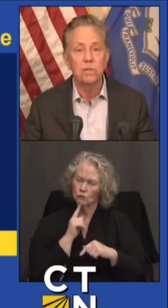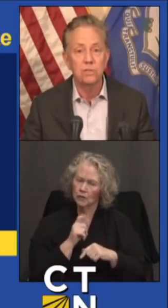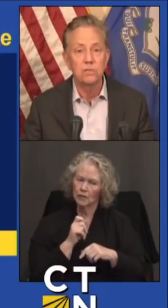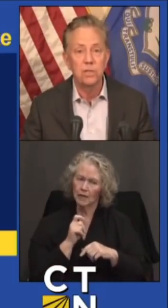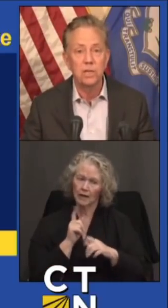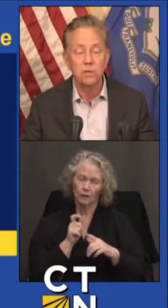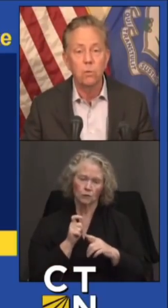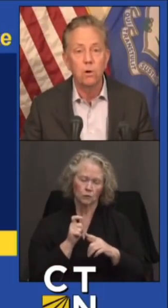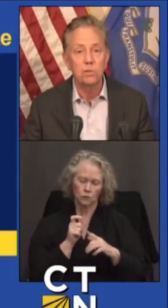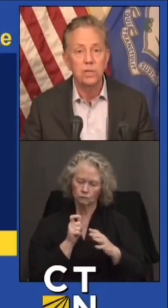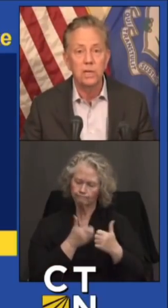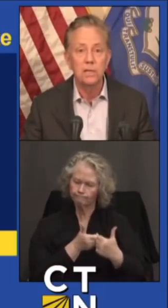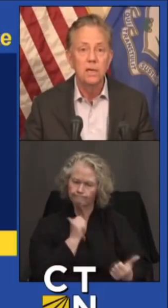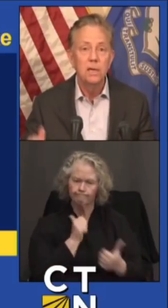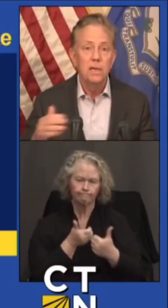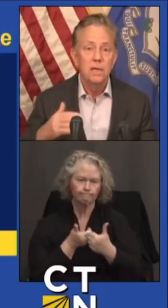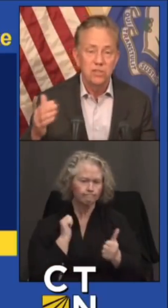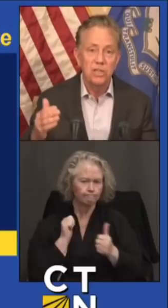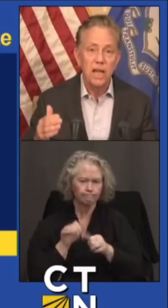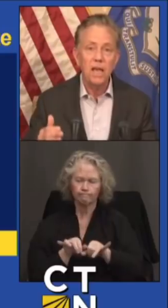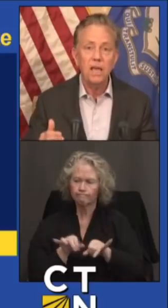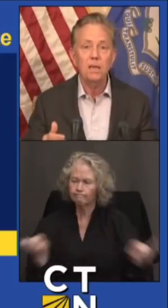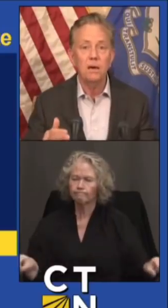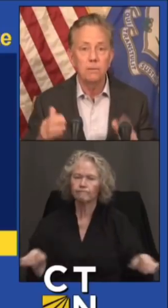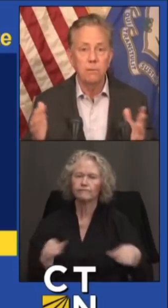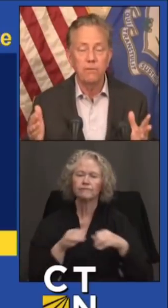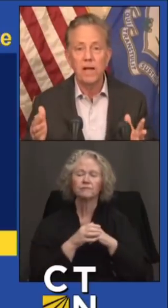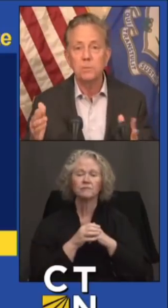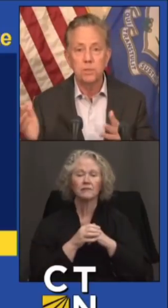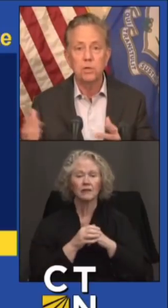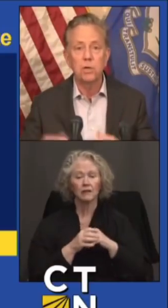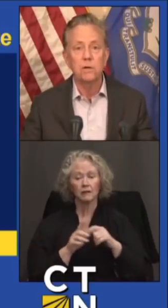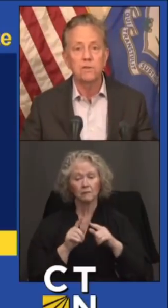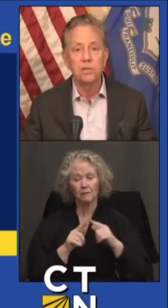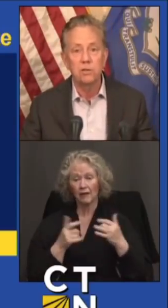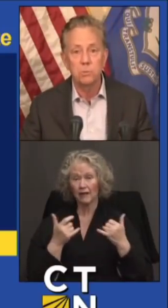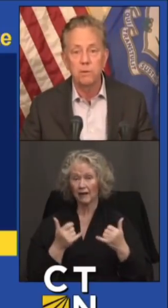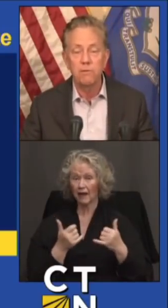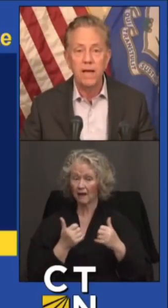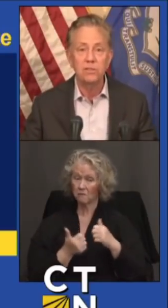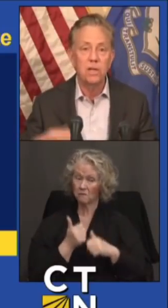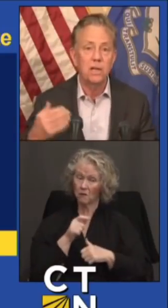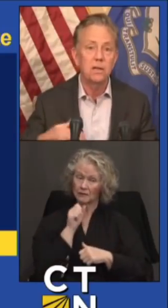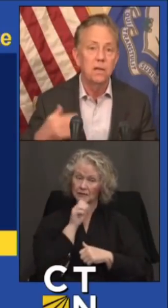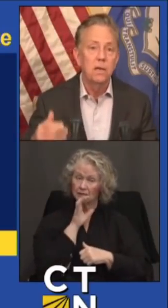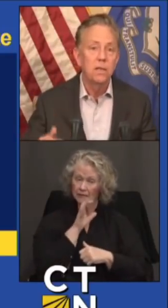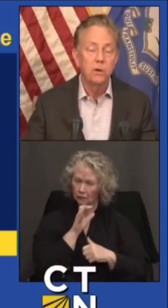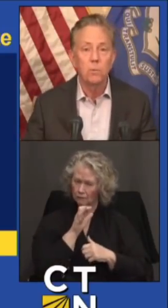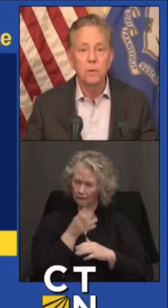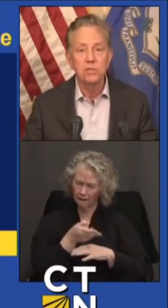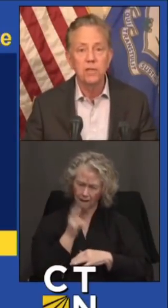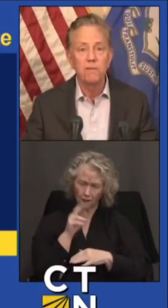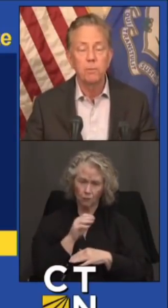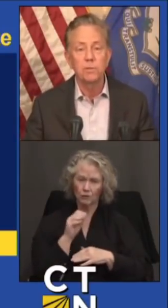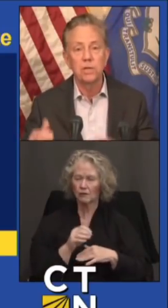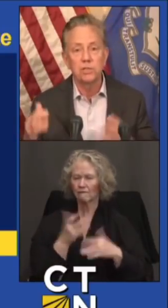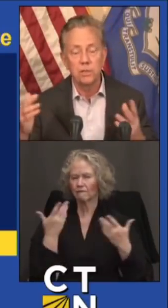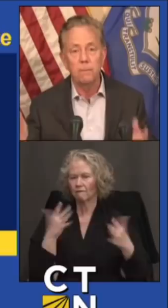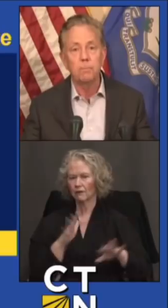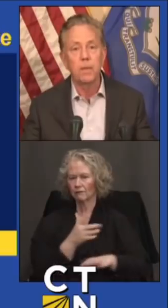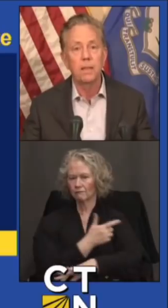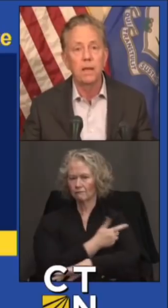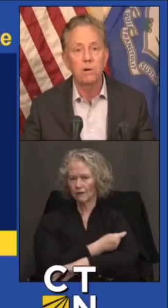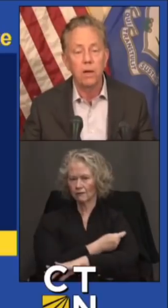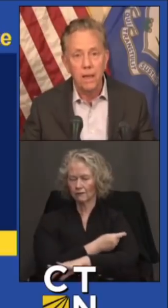social distancing and quarantine. Today, the vast majority of our seniors have been vaccinated. They're in a much safer